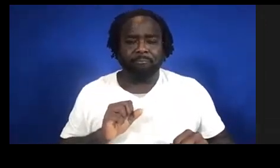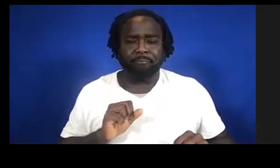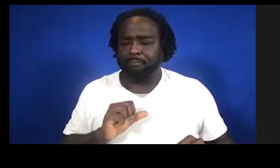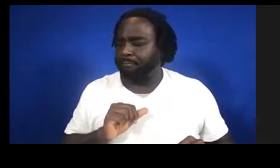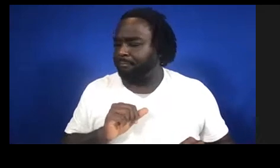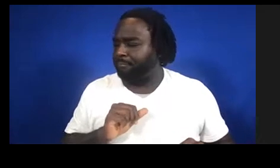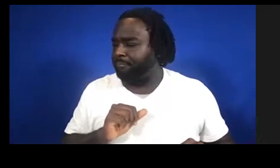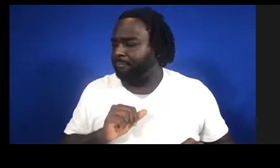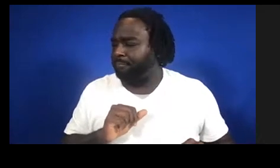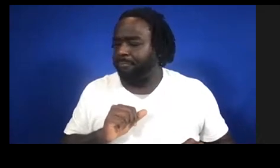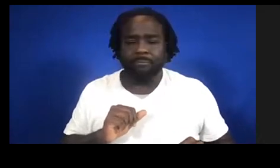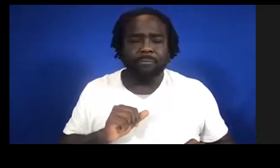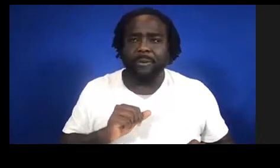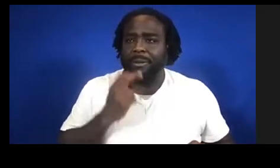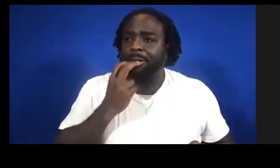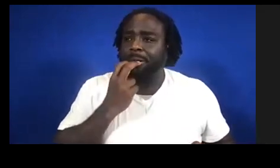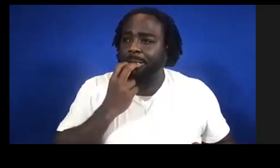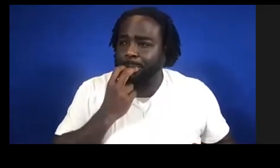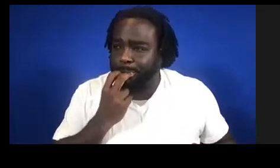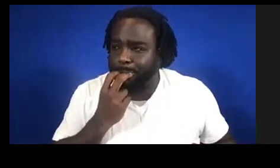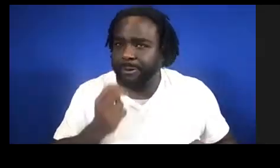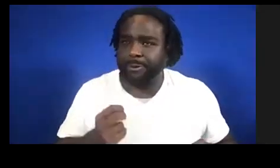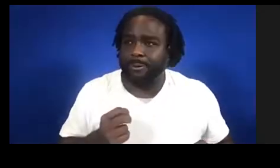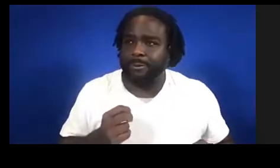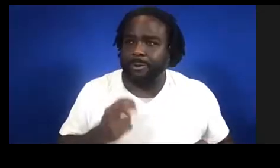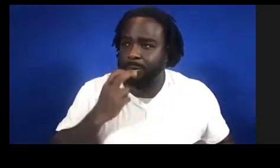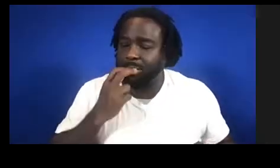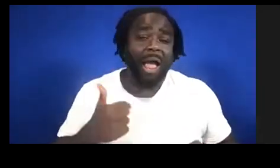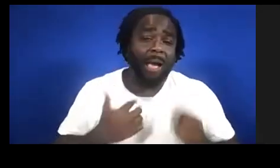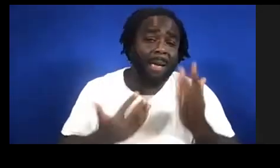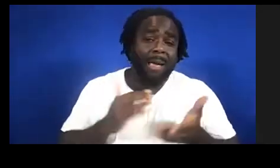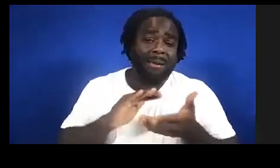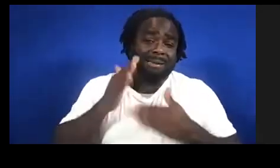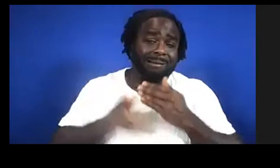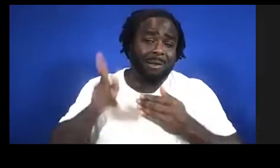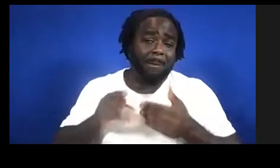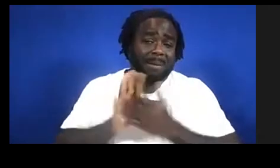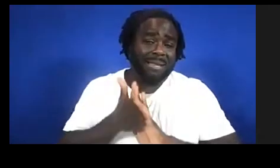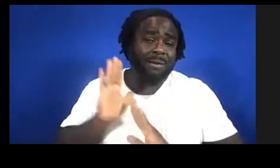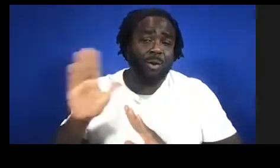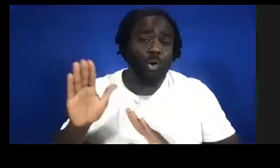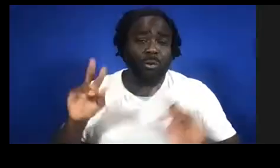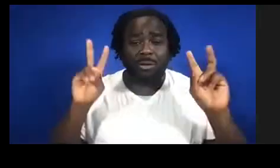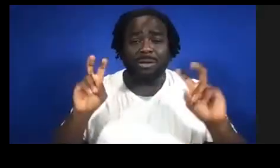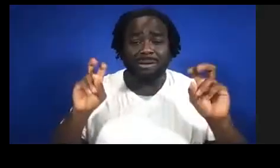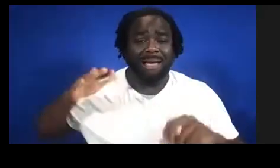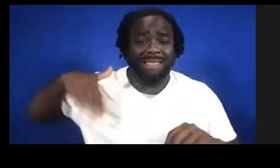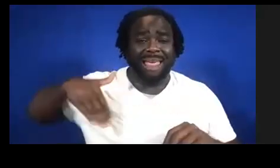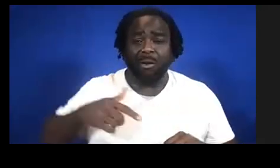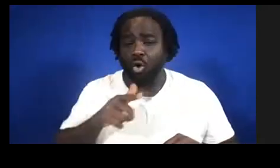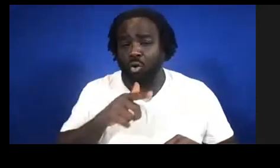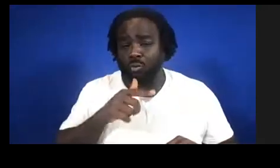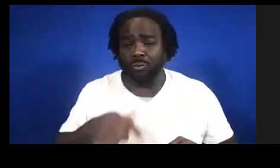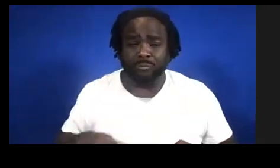maybe it's kind of like my cat, my little kitty at home. And maybe if I whistle, it'll come.